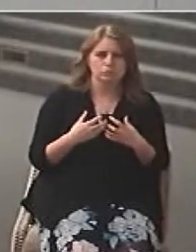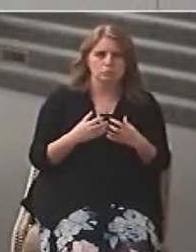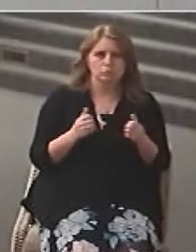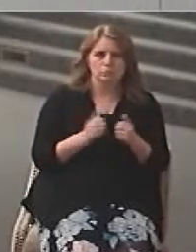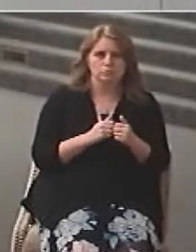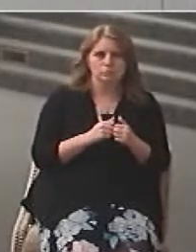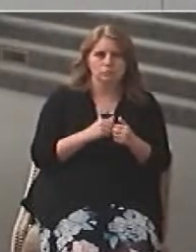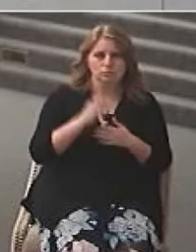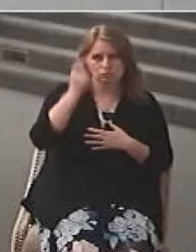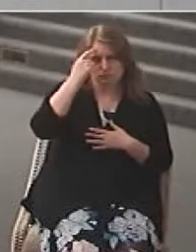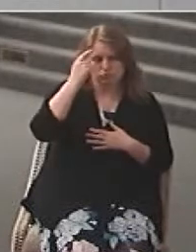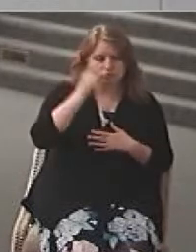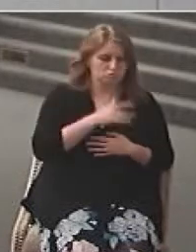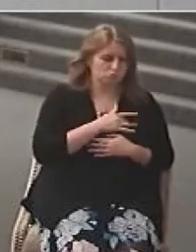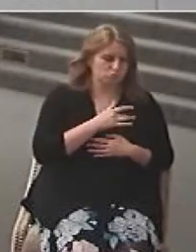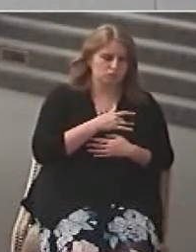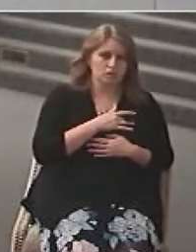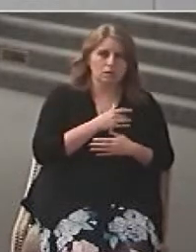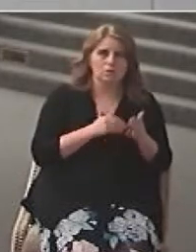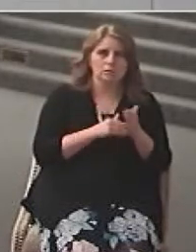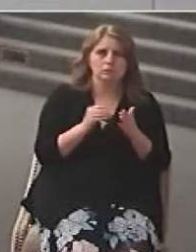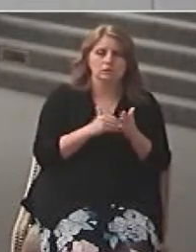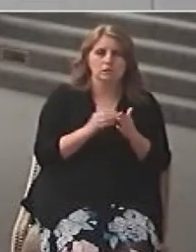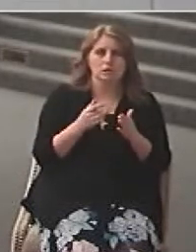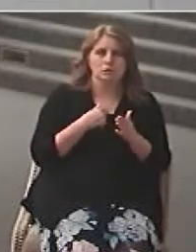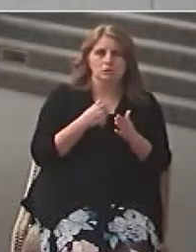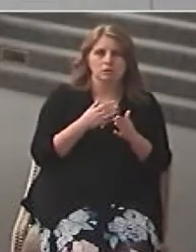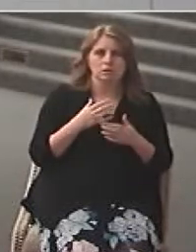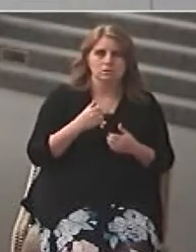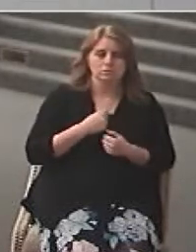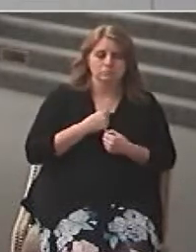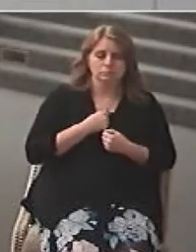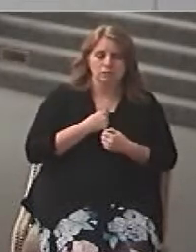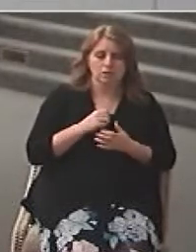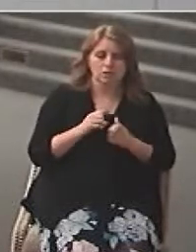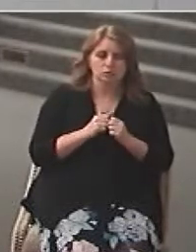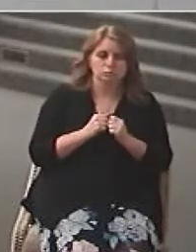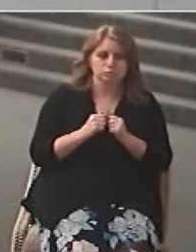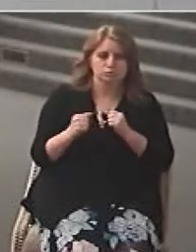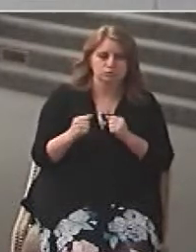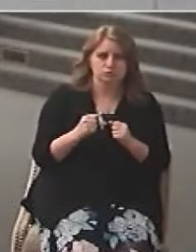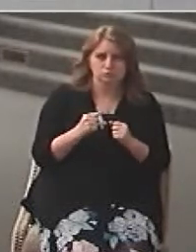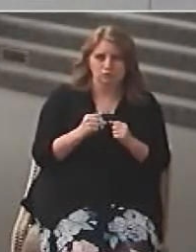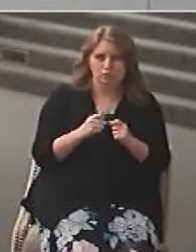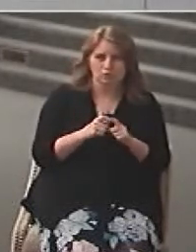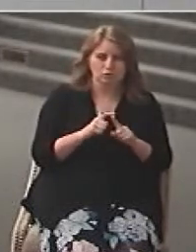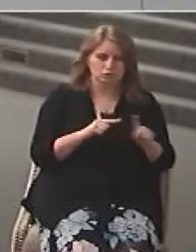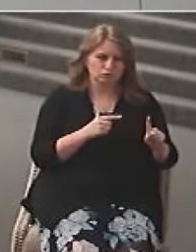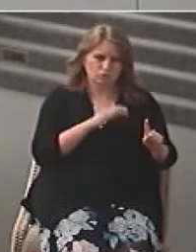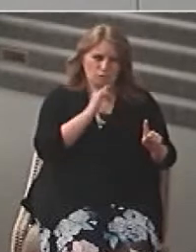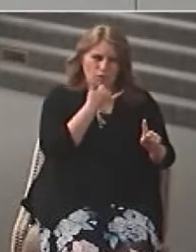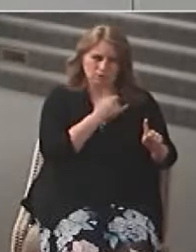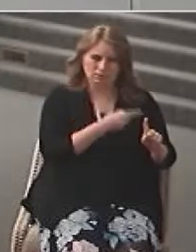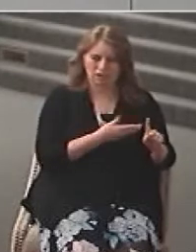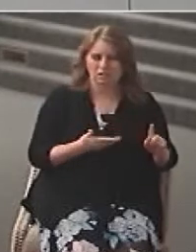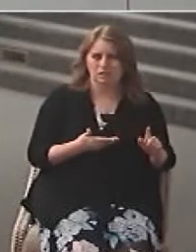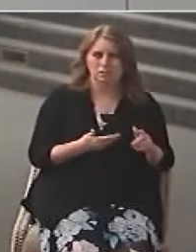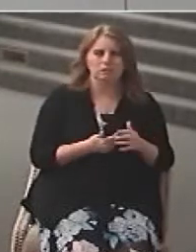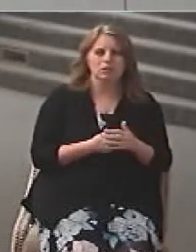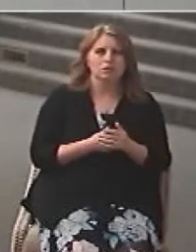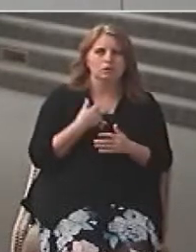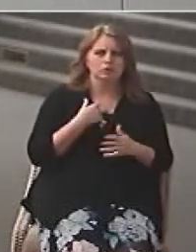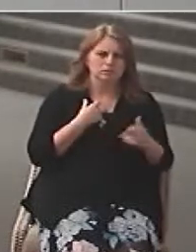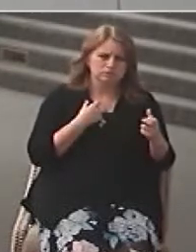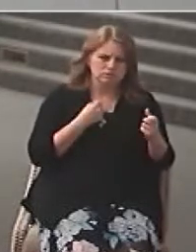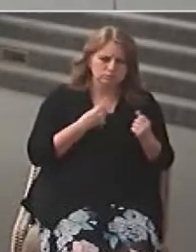and trying to do the right thing. But oftentimes our flesh pulls and yanks and wants us to do the wrong thing. And we have to fight